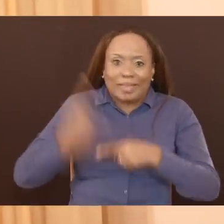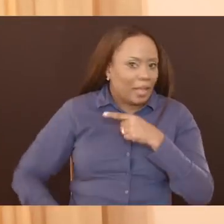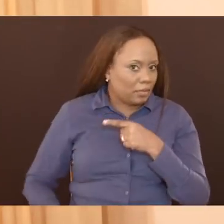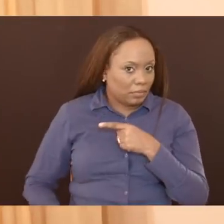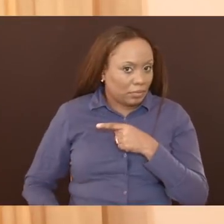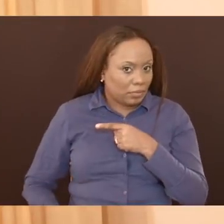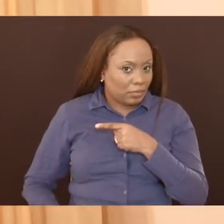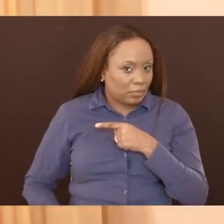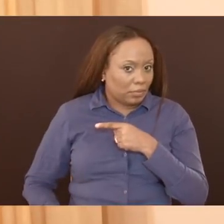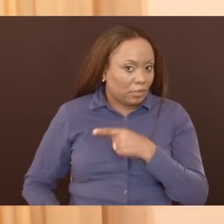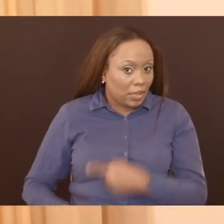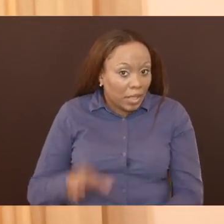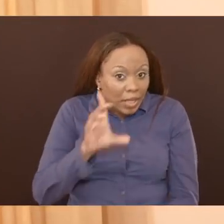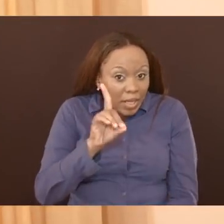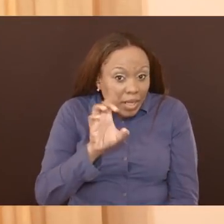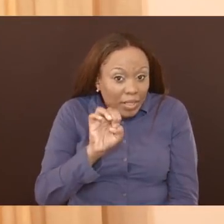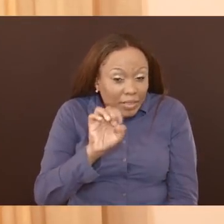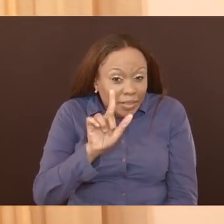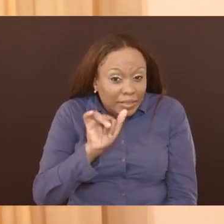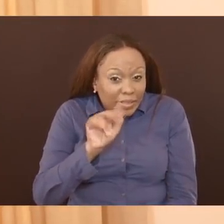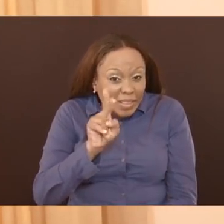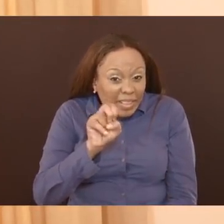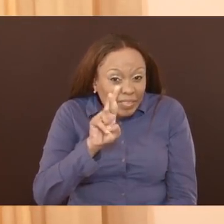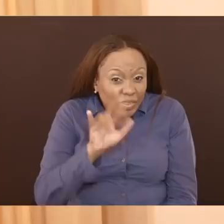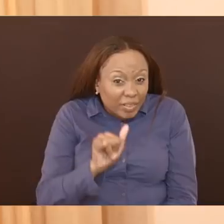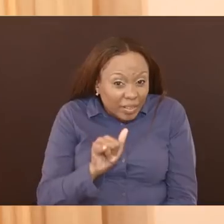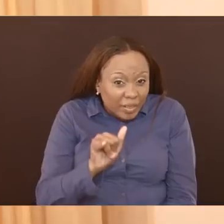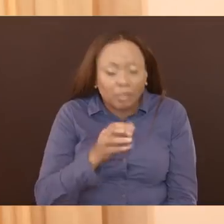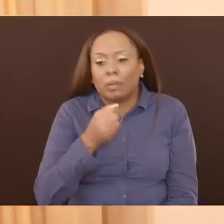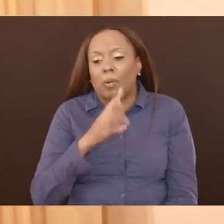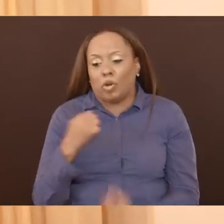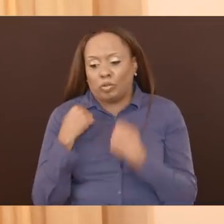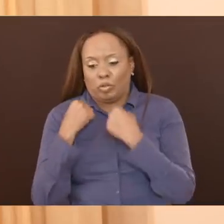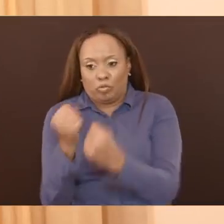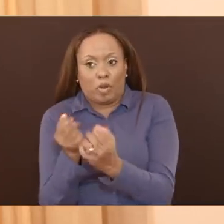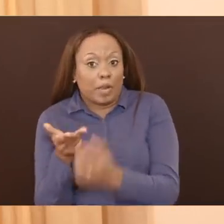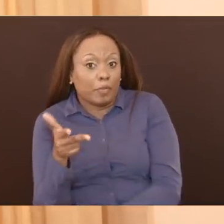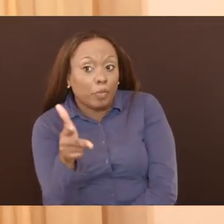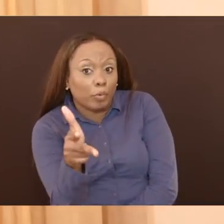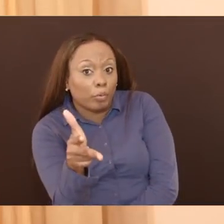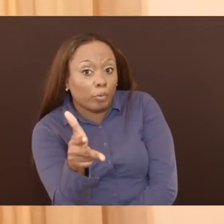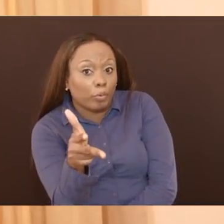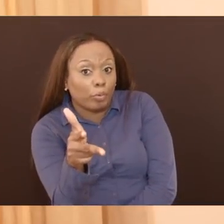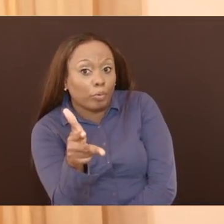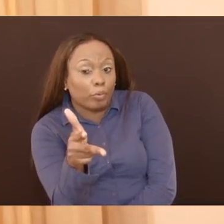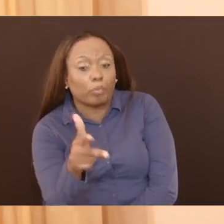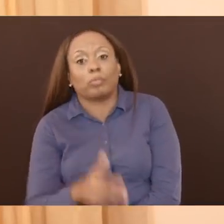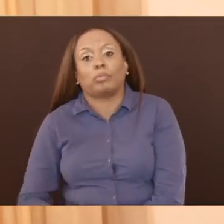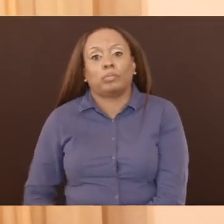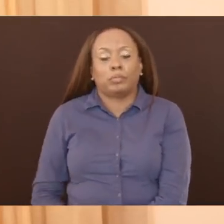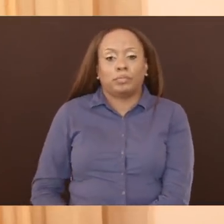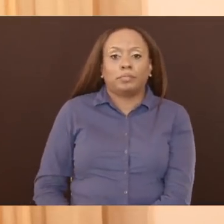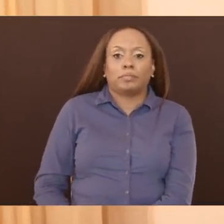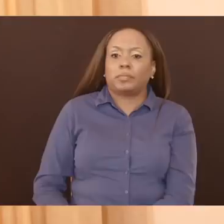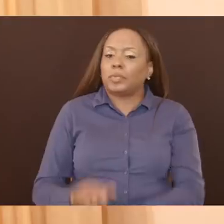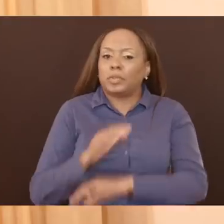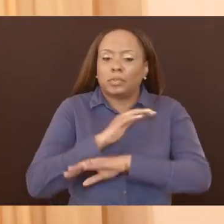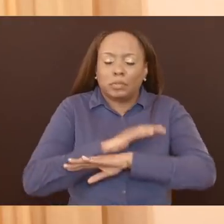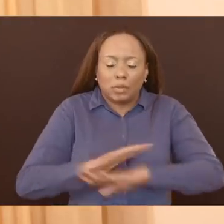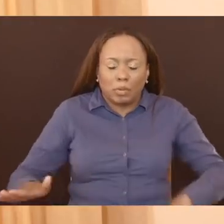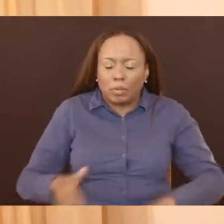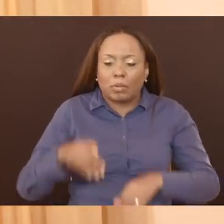or places inside where there is an outdoor option, and also not to